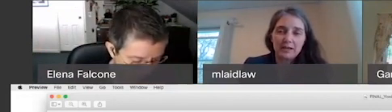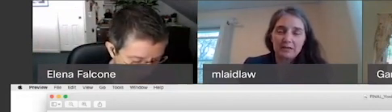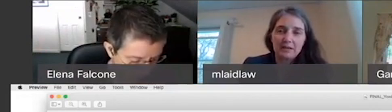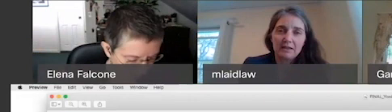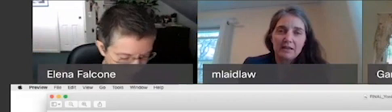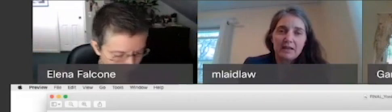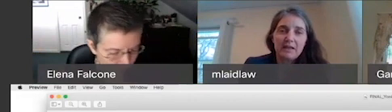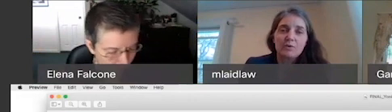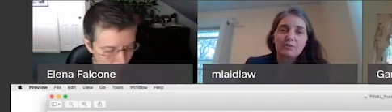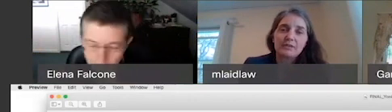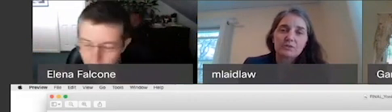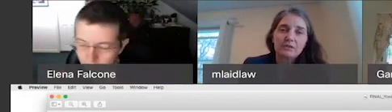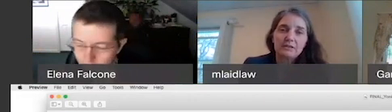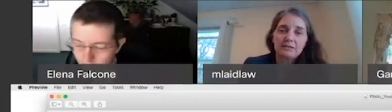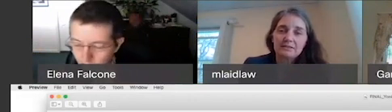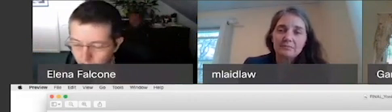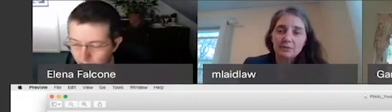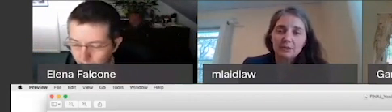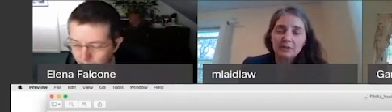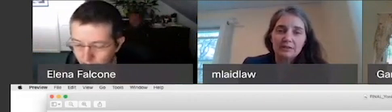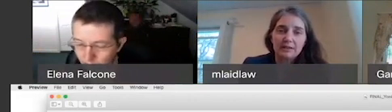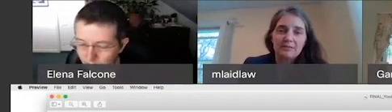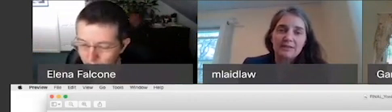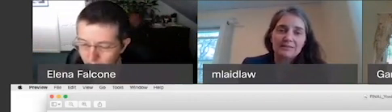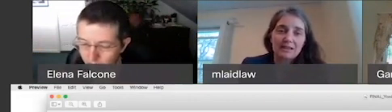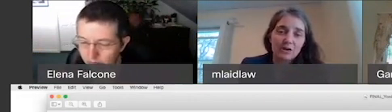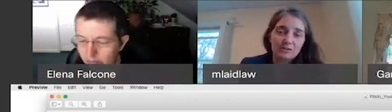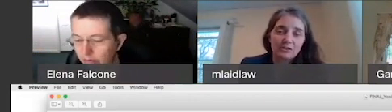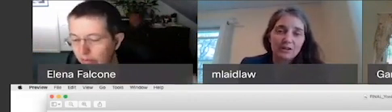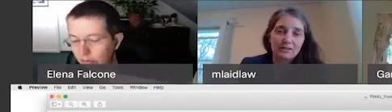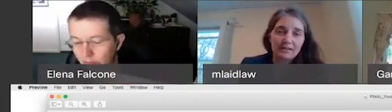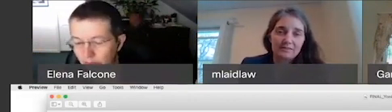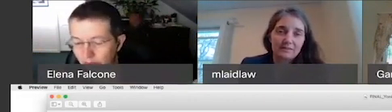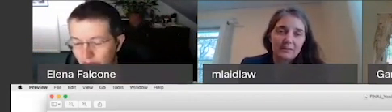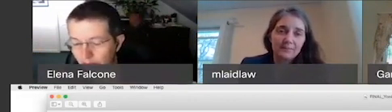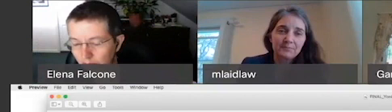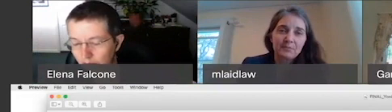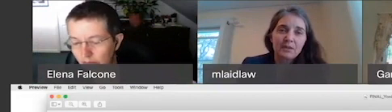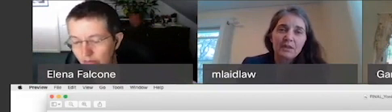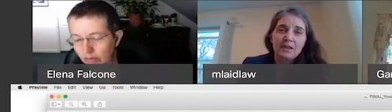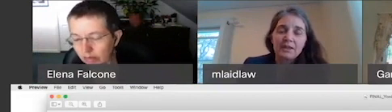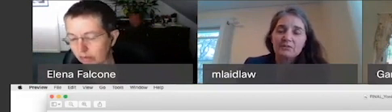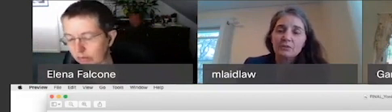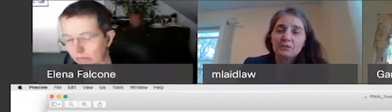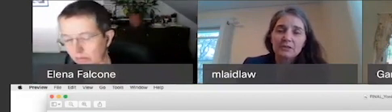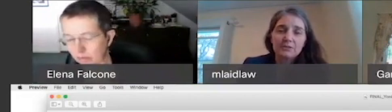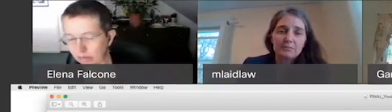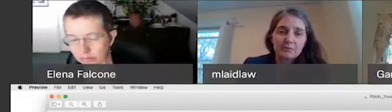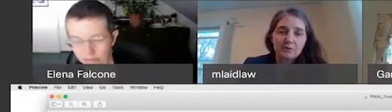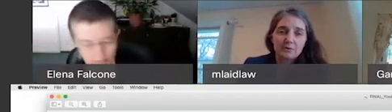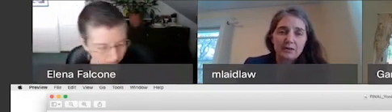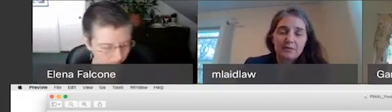way. And when things are legally simpler, it means that they cost a lot less. And so later